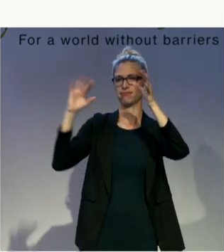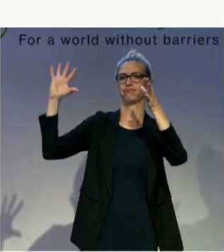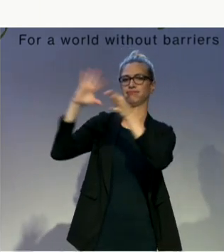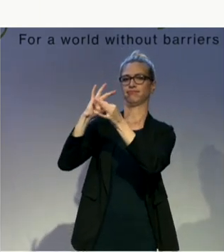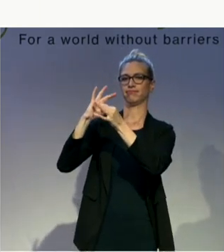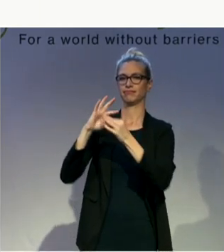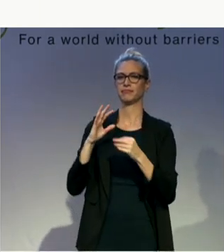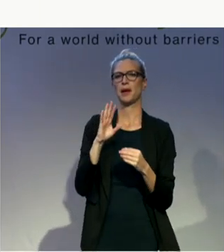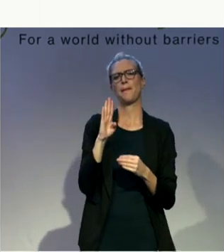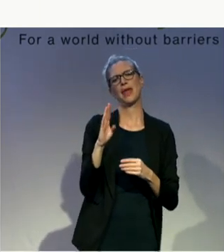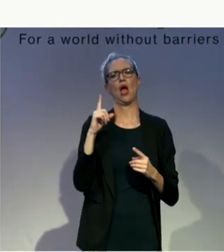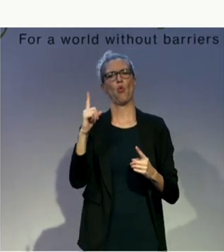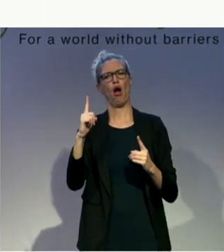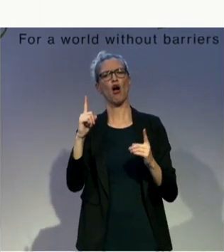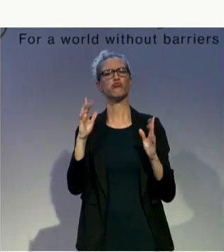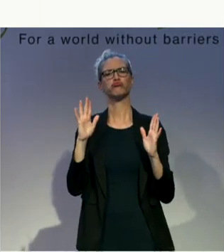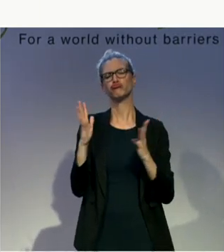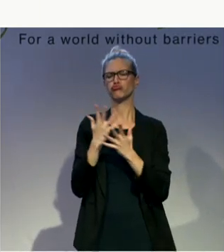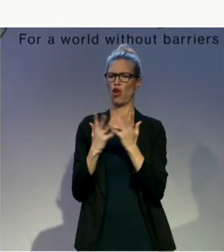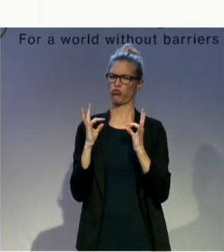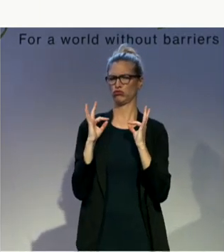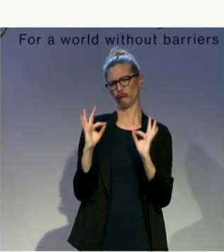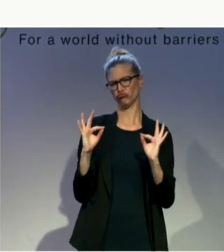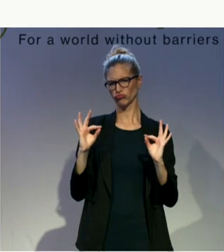like plain language.